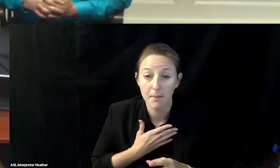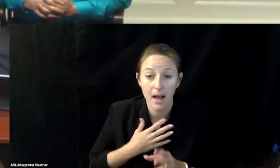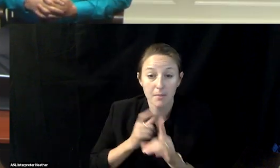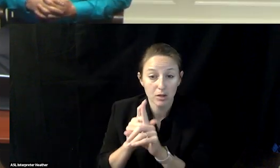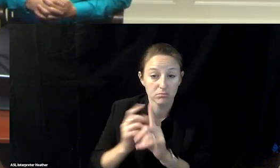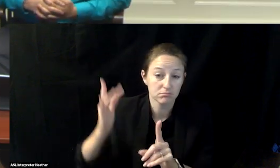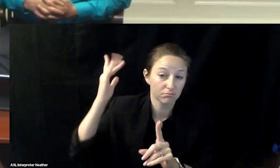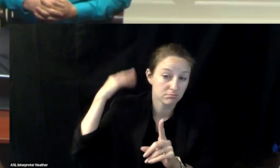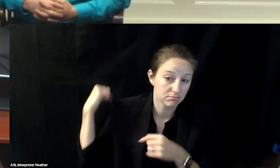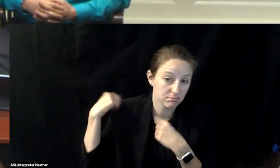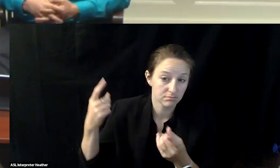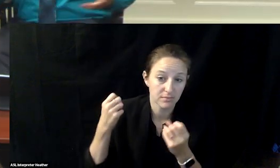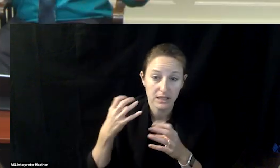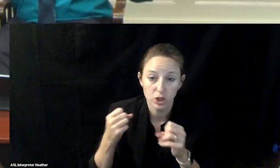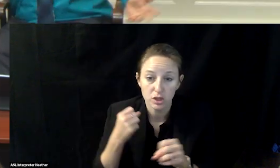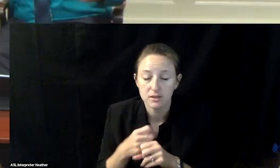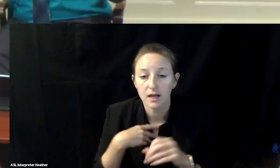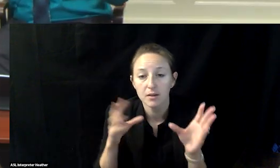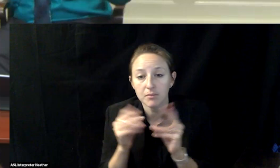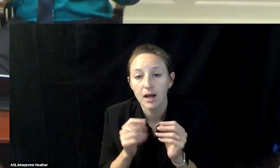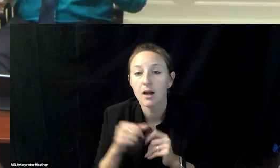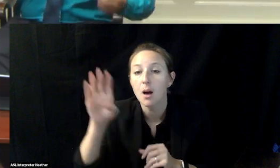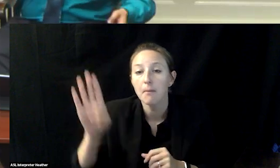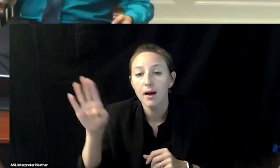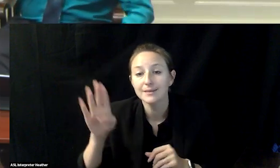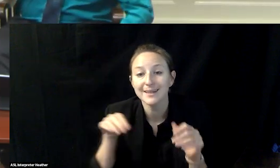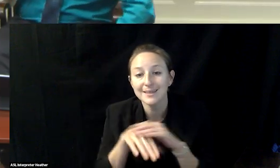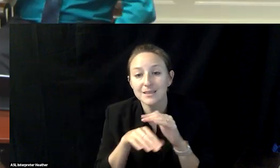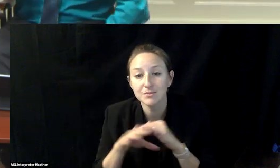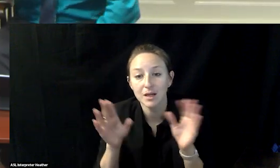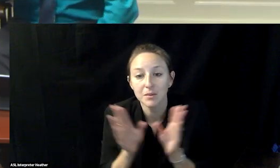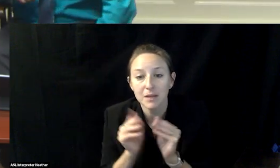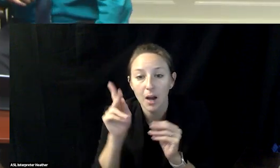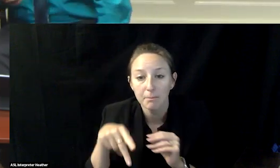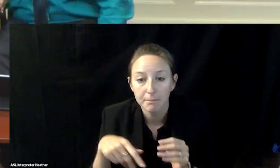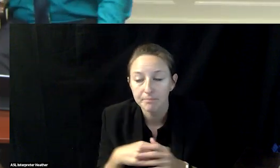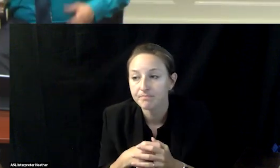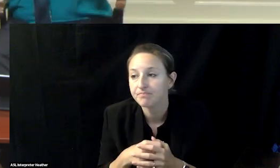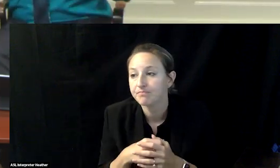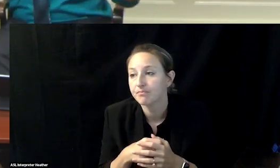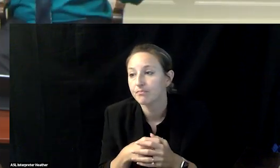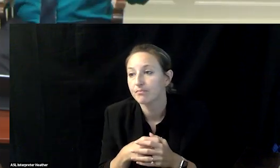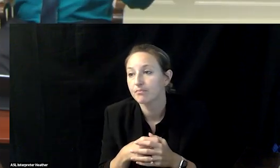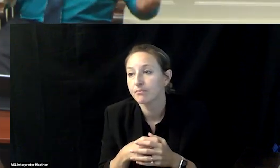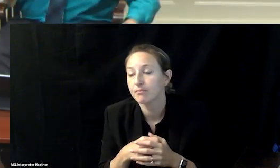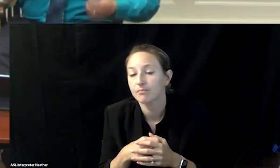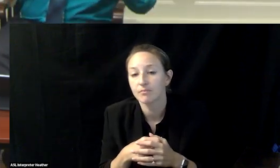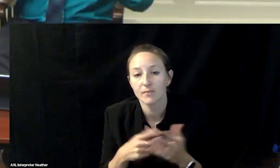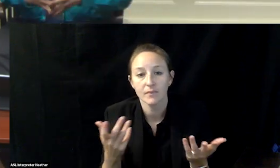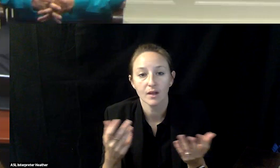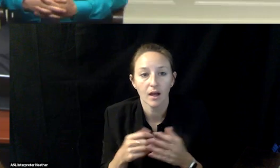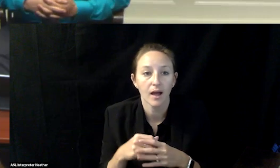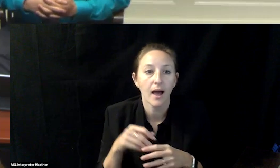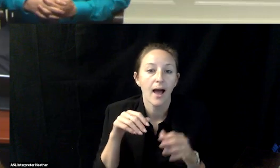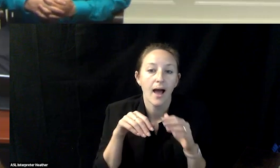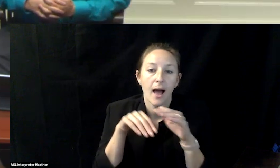met at like a Boston accessibility meetup or at a, you know, Accessing Higher Ground conference or something